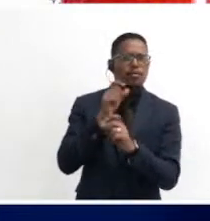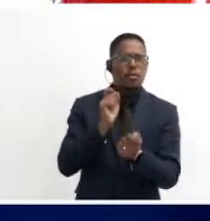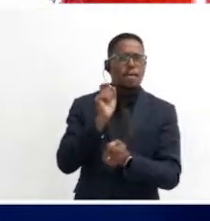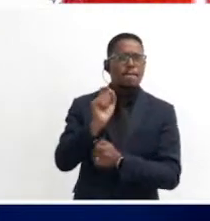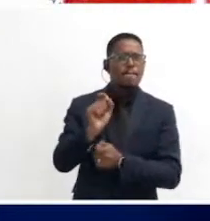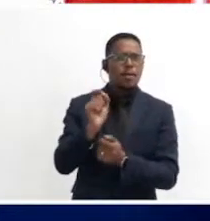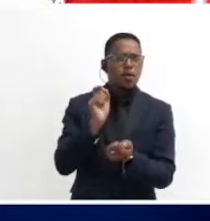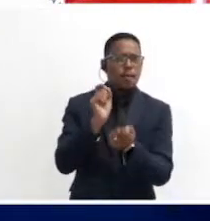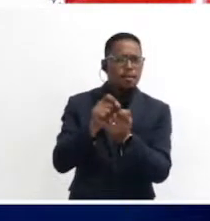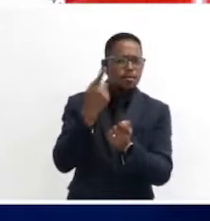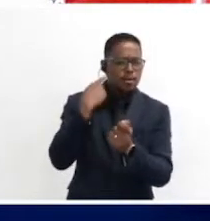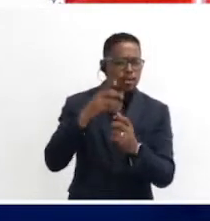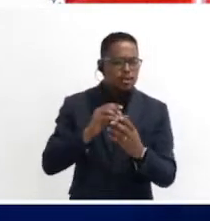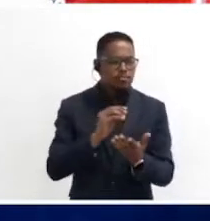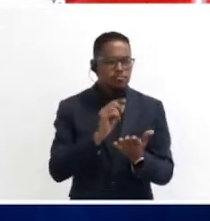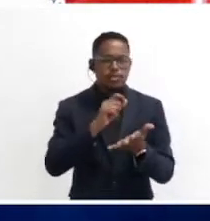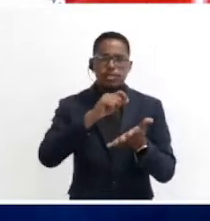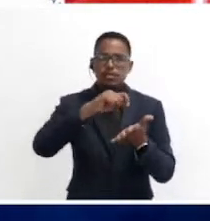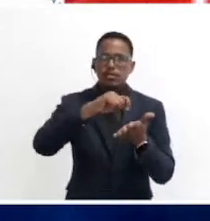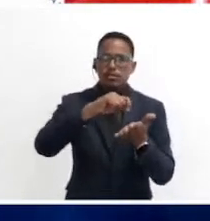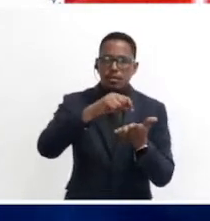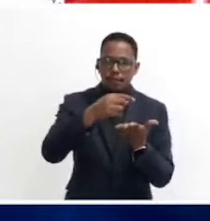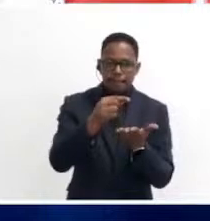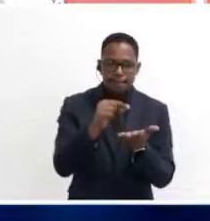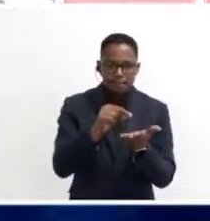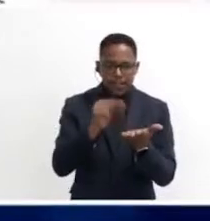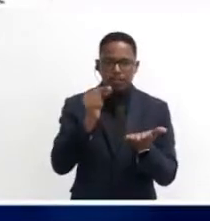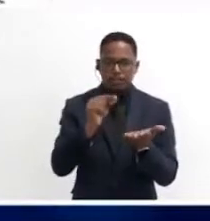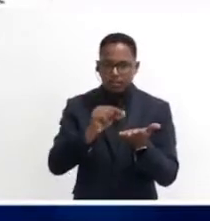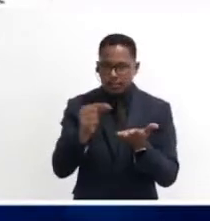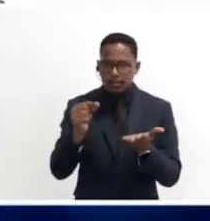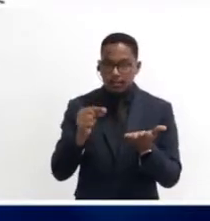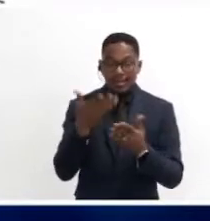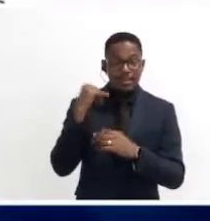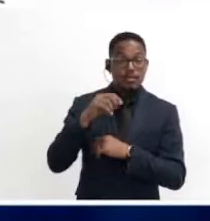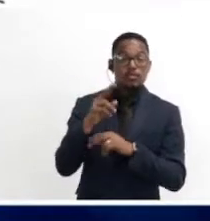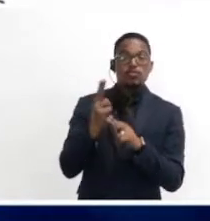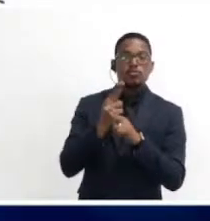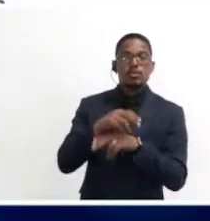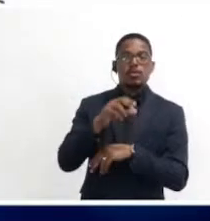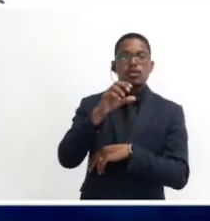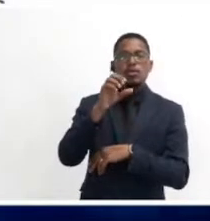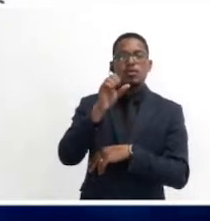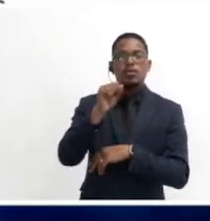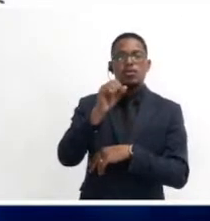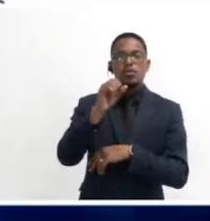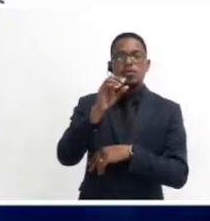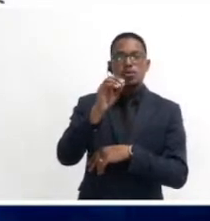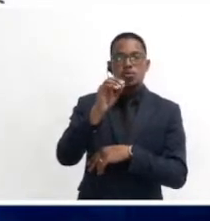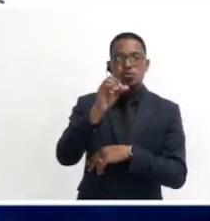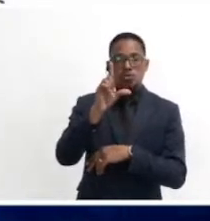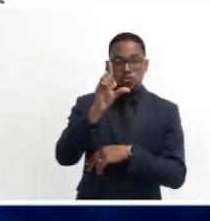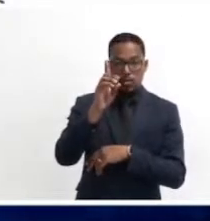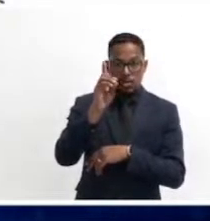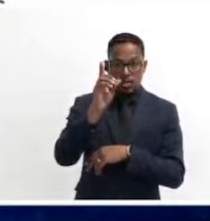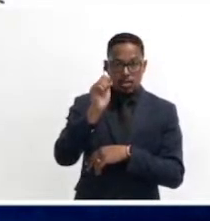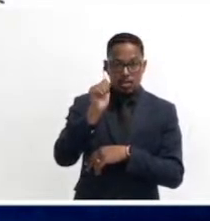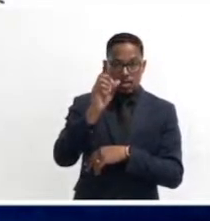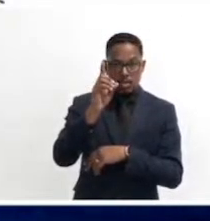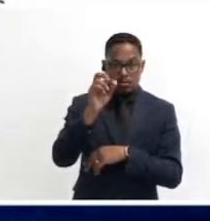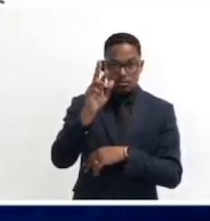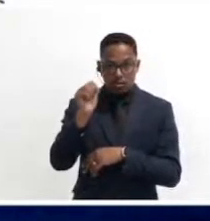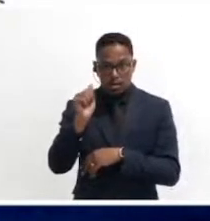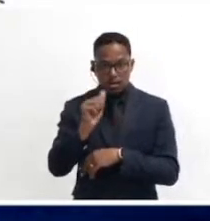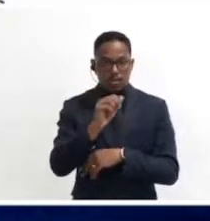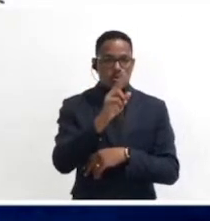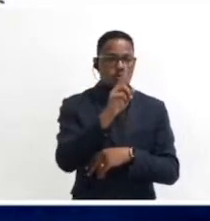Originally, we used to use something called eutectic solder that melted at 183, but because of the desire to